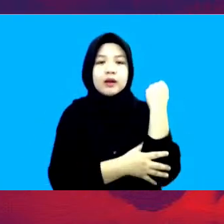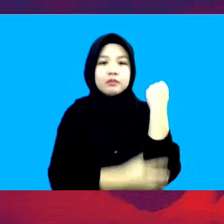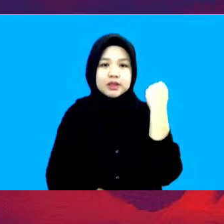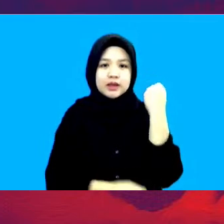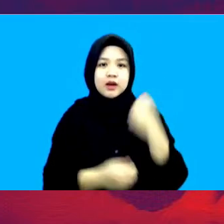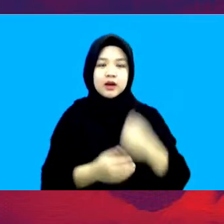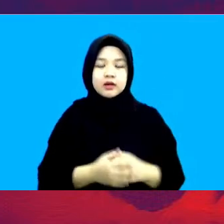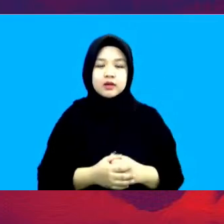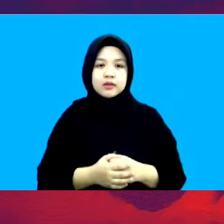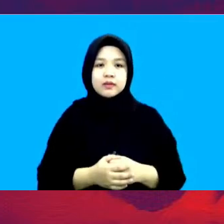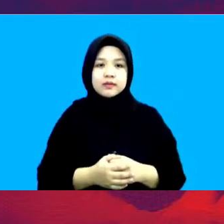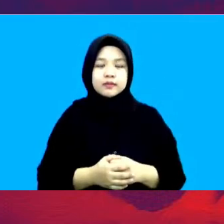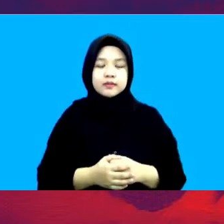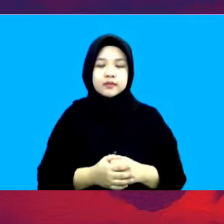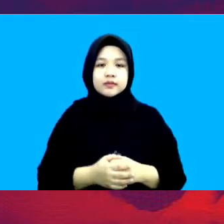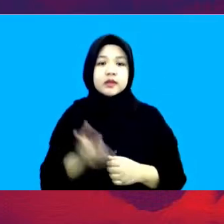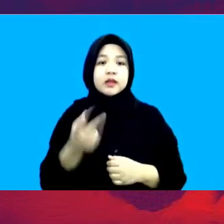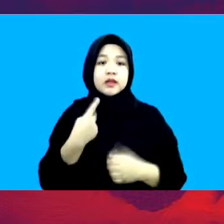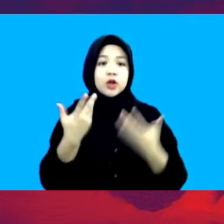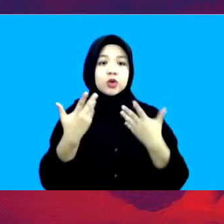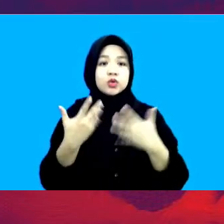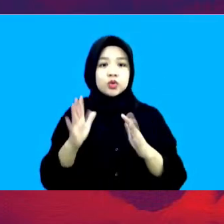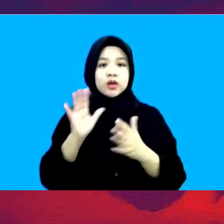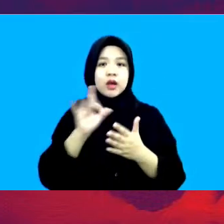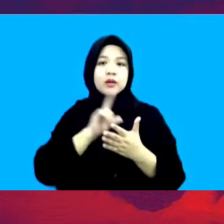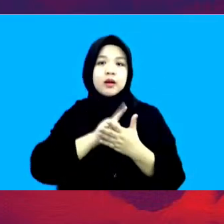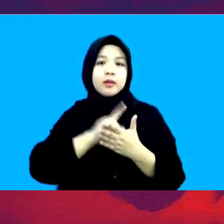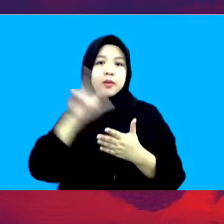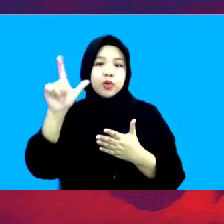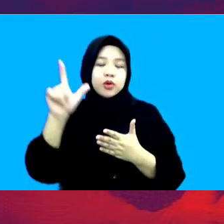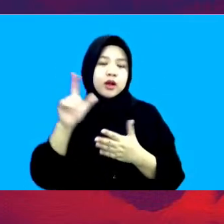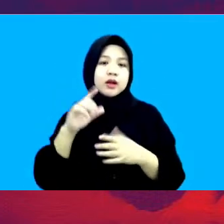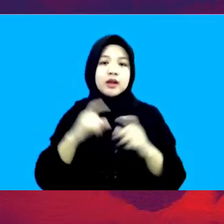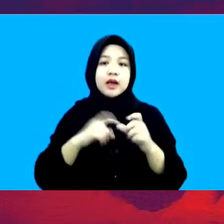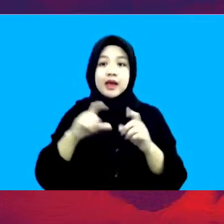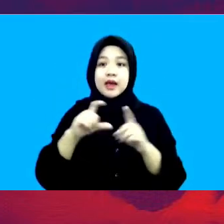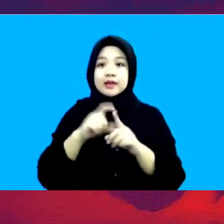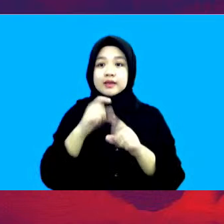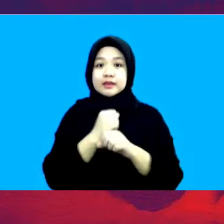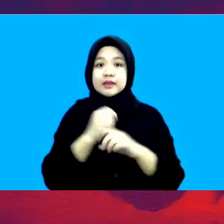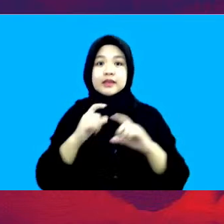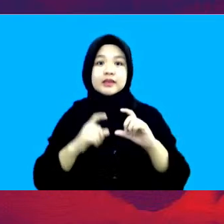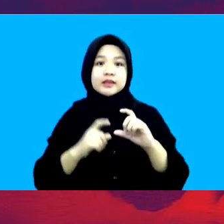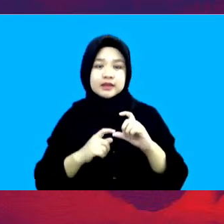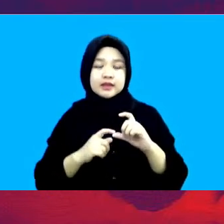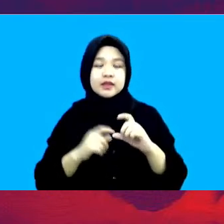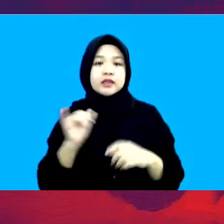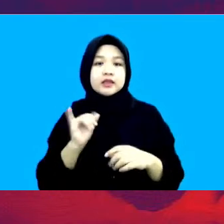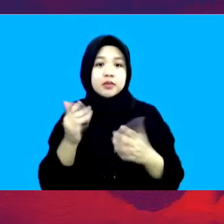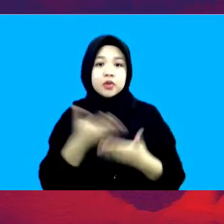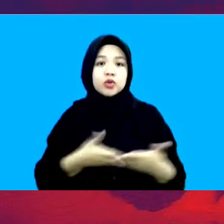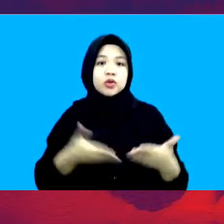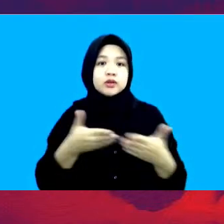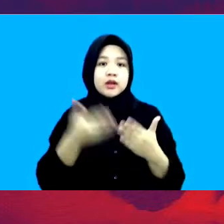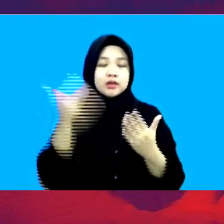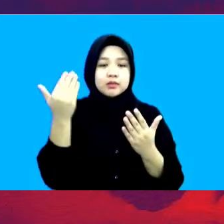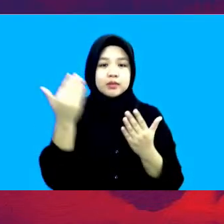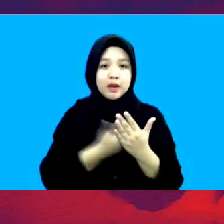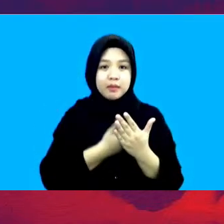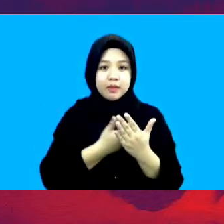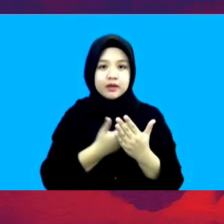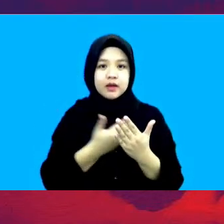could I have this slide, please? First of all, thanks so much for inviting me. It's a real pleasure to be here, meeting old friends